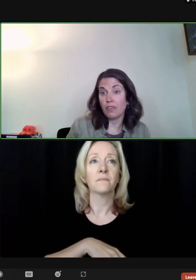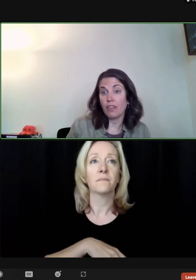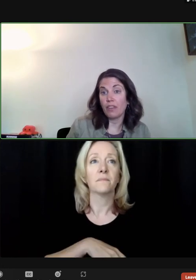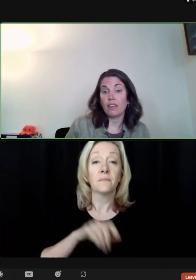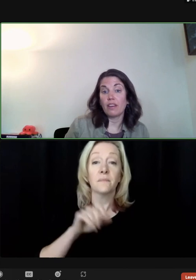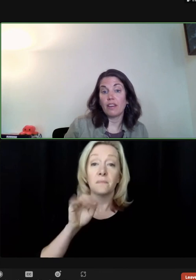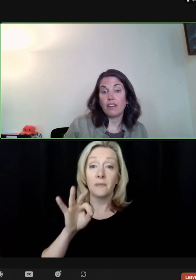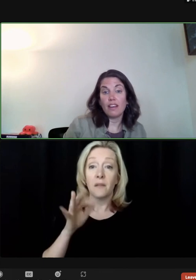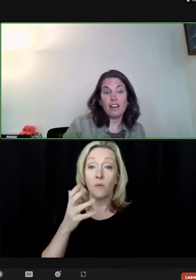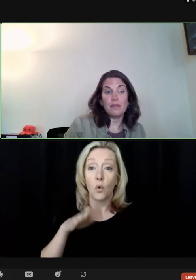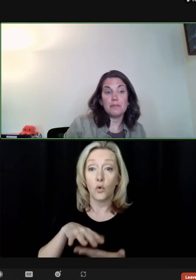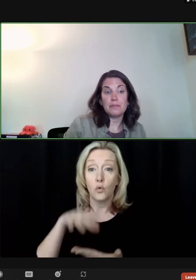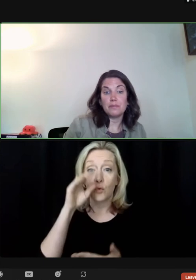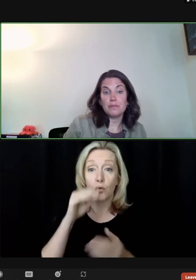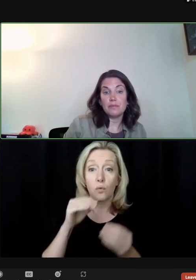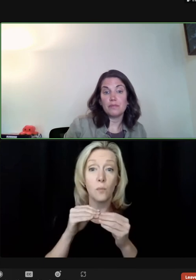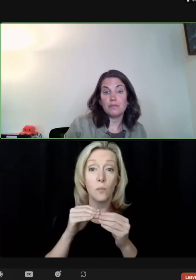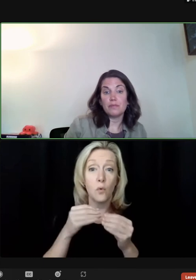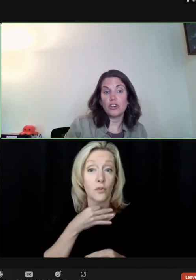Newcomb,